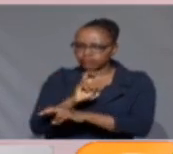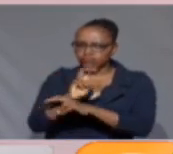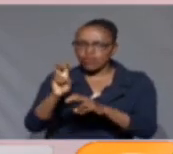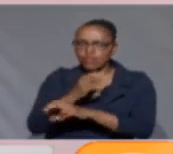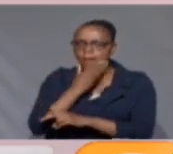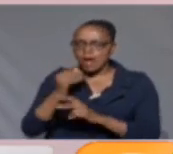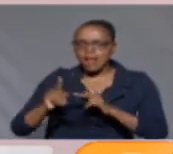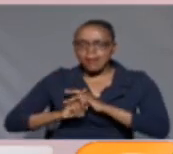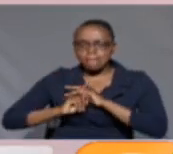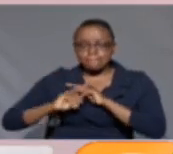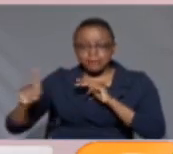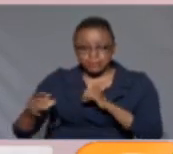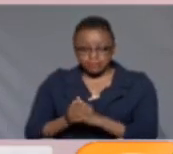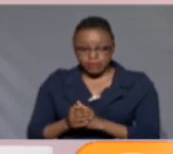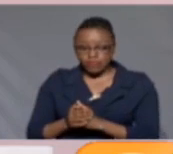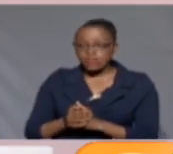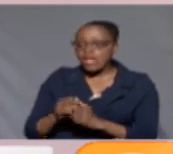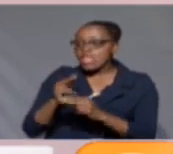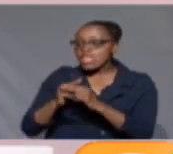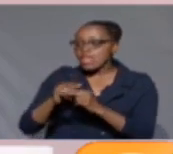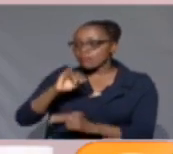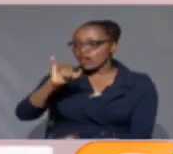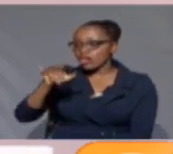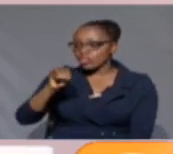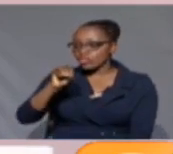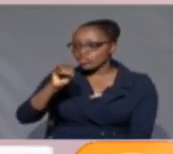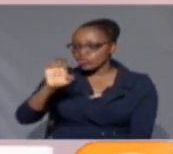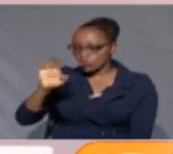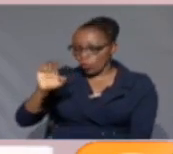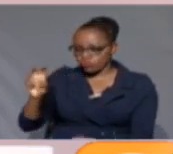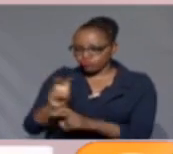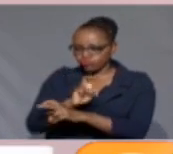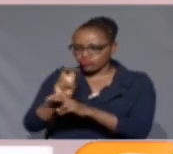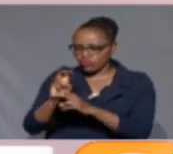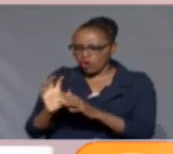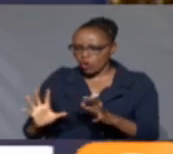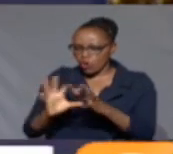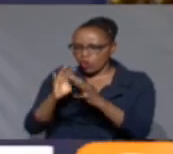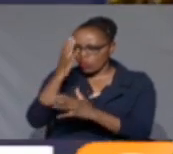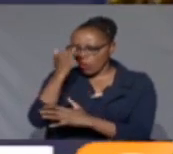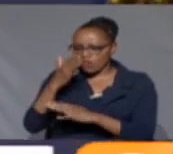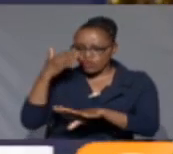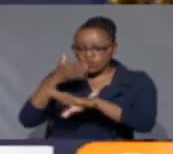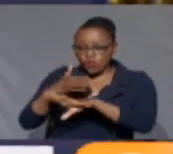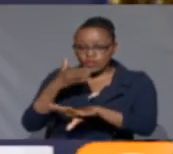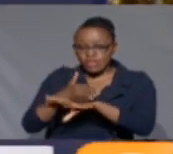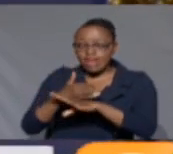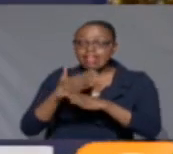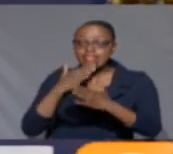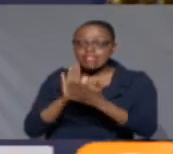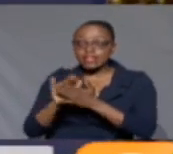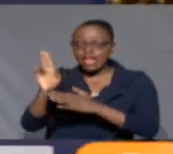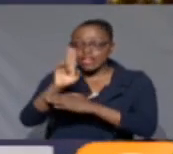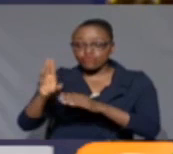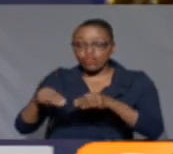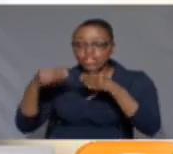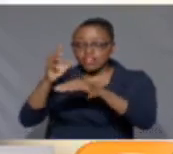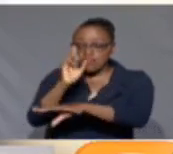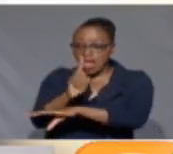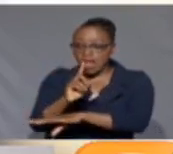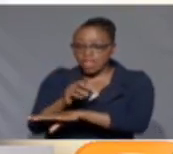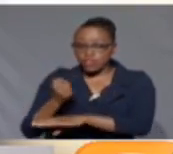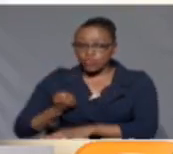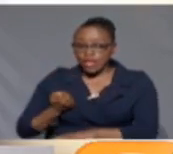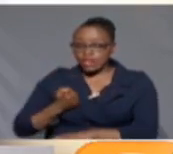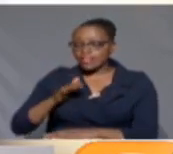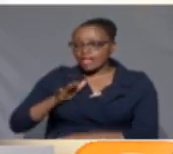the run. Mwangi, alias Joe, is wanted by authorities in connection with forgery and using, or rather issuing, threats to the